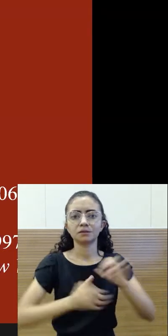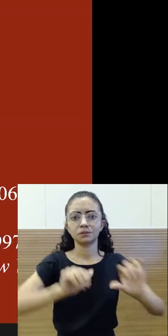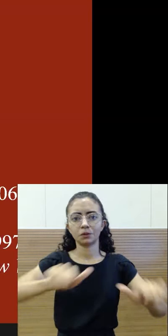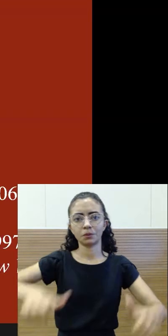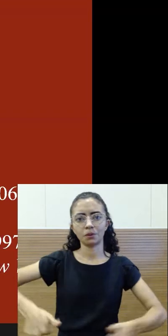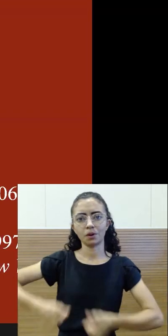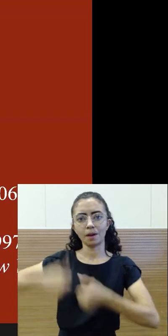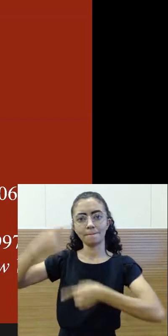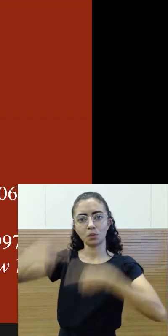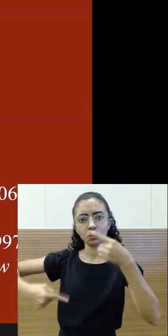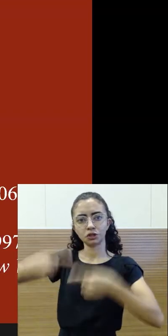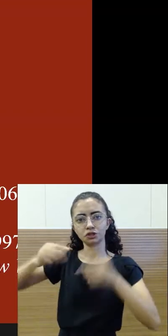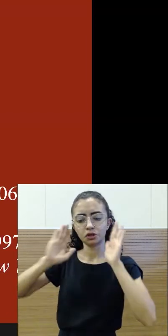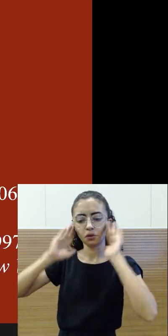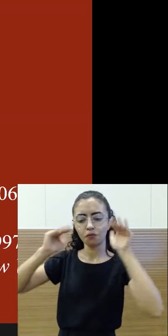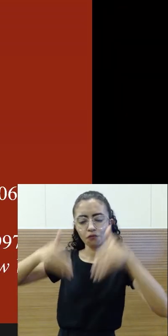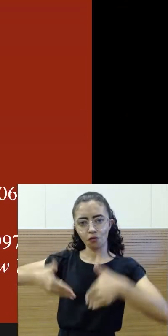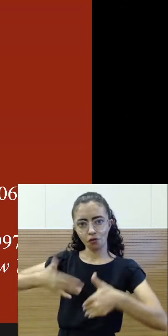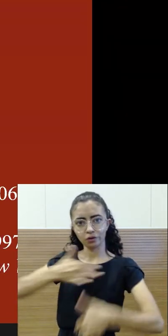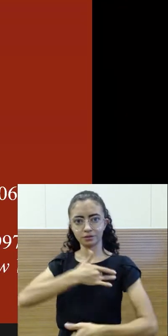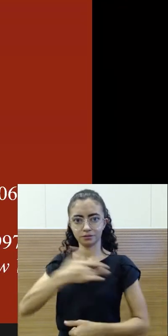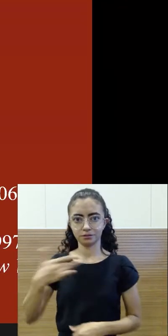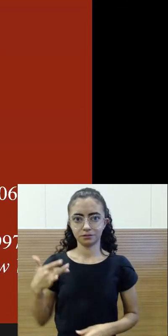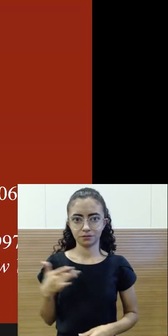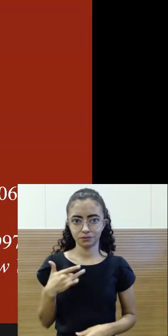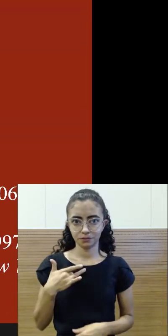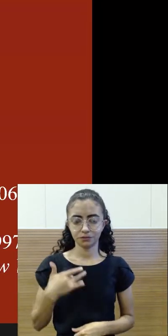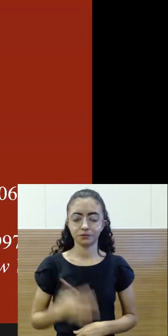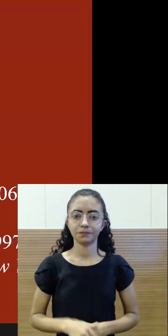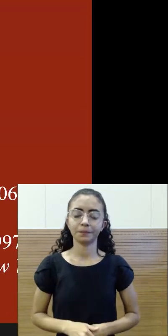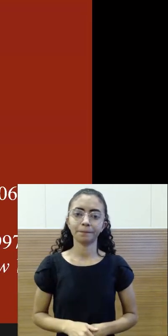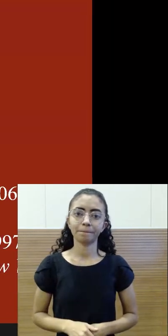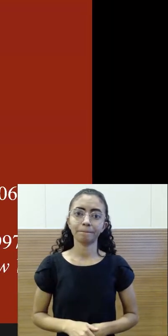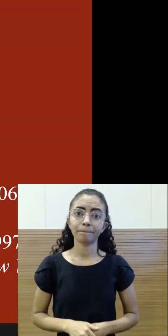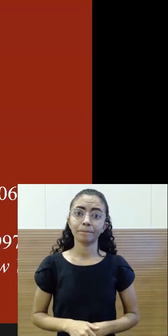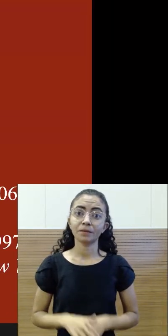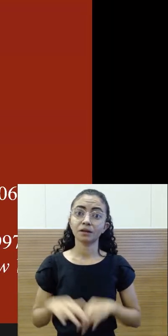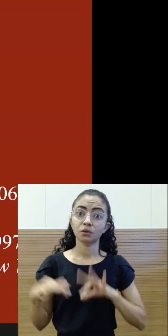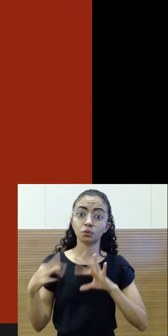almost all now are based on an obsolete paradigm.